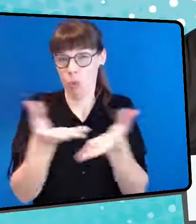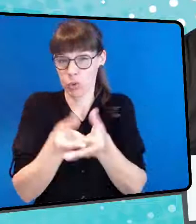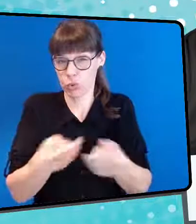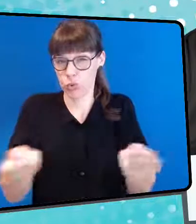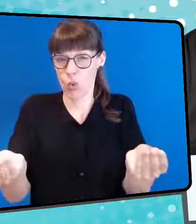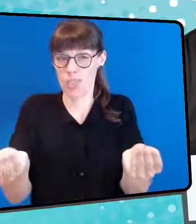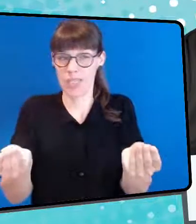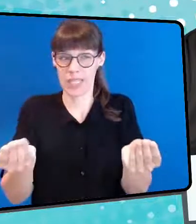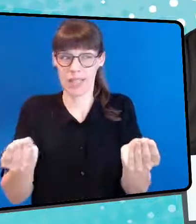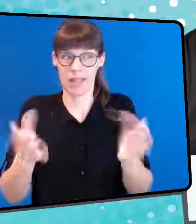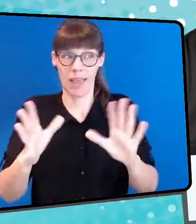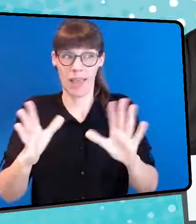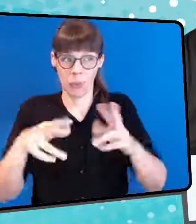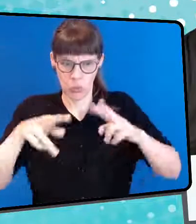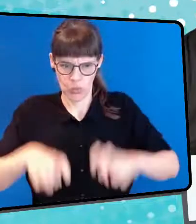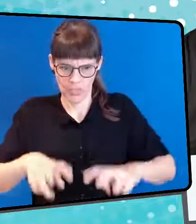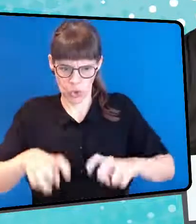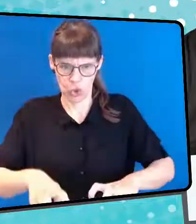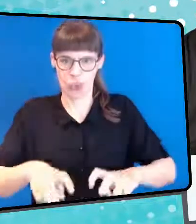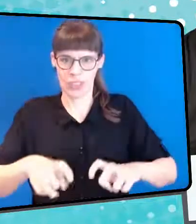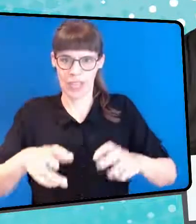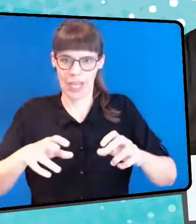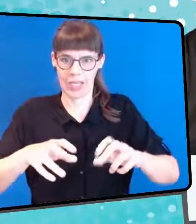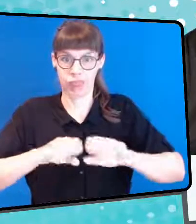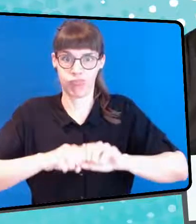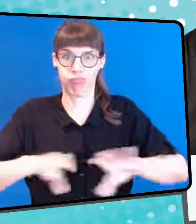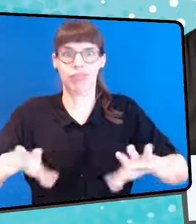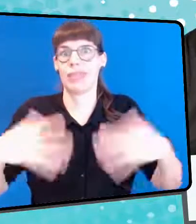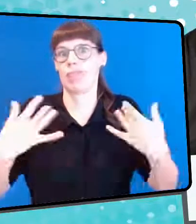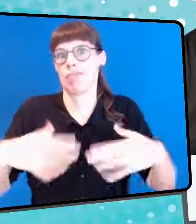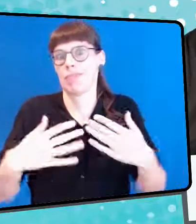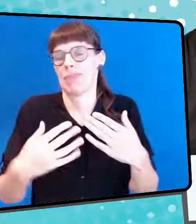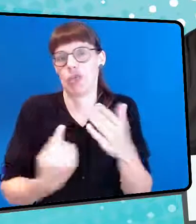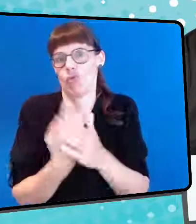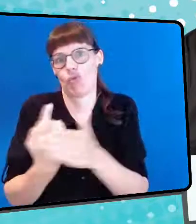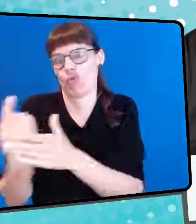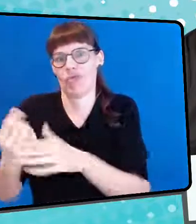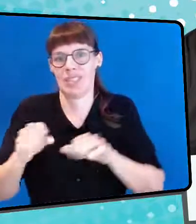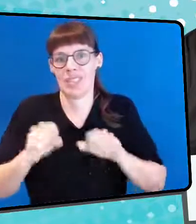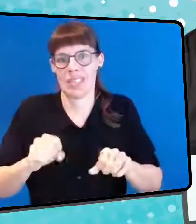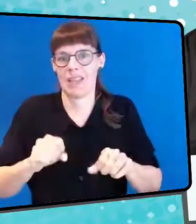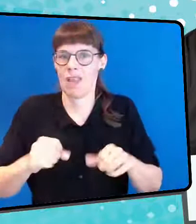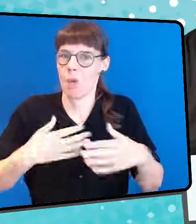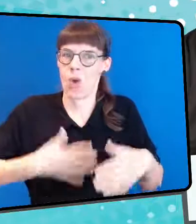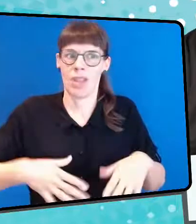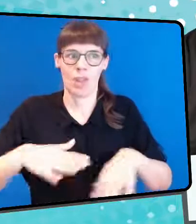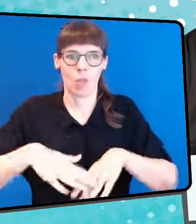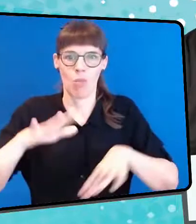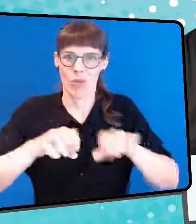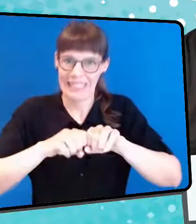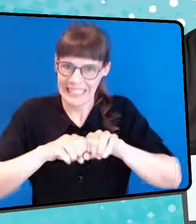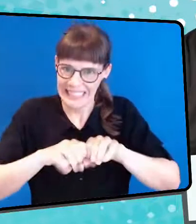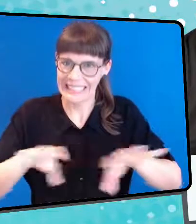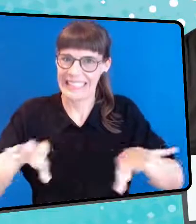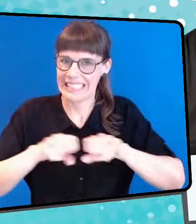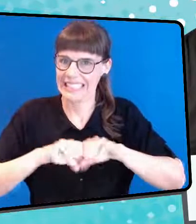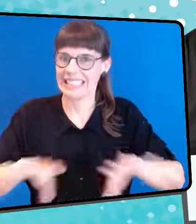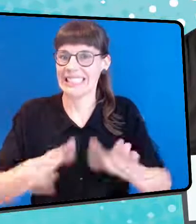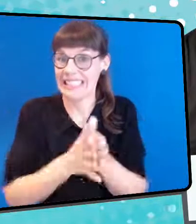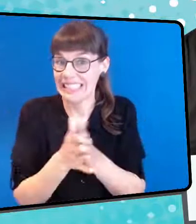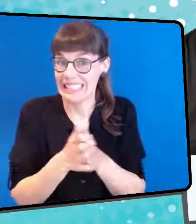the research has really unlocked a huge amount of potential. So we're really trying to at the cusp of people taking that and moving forwards with it.